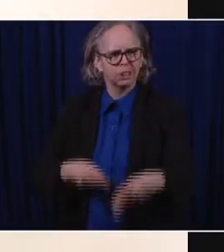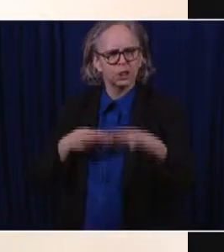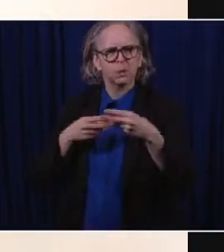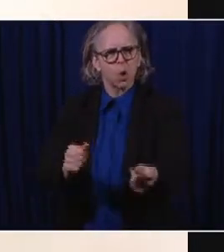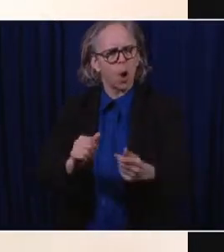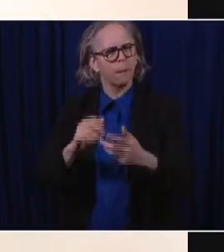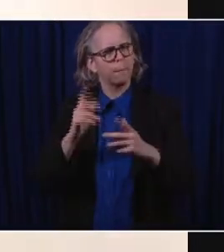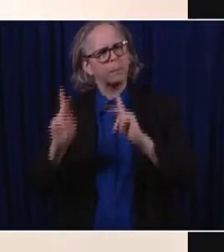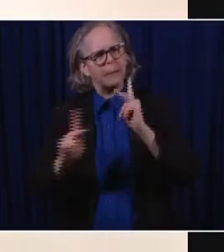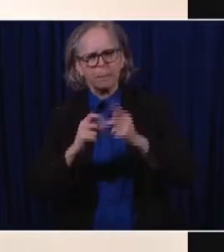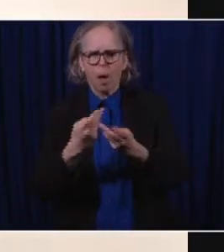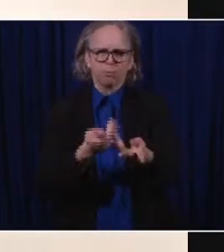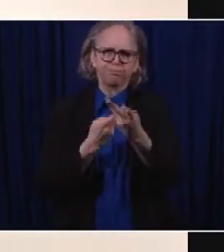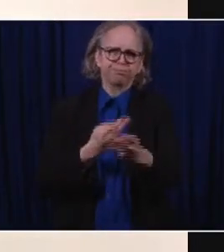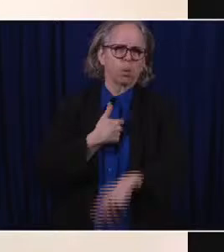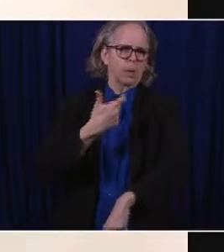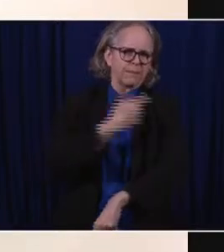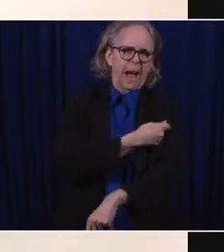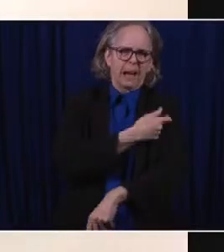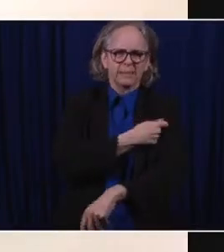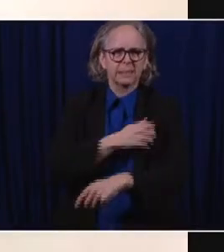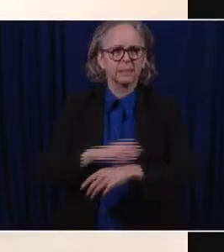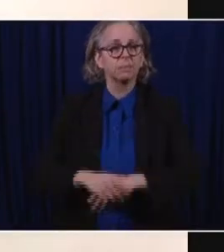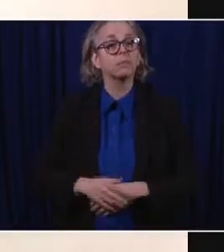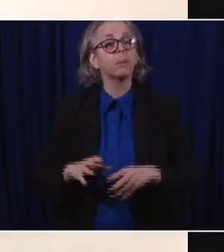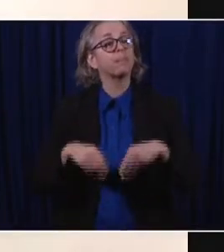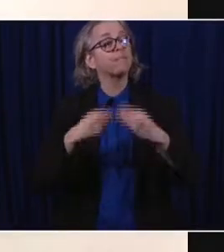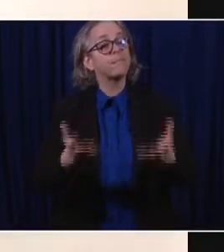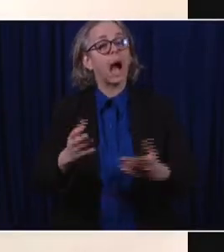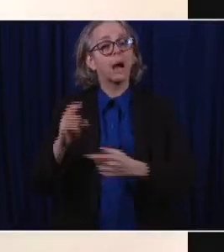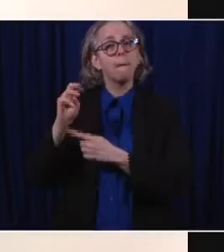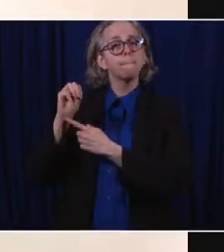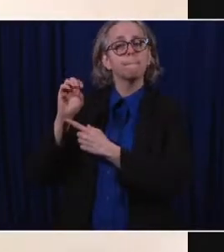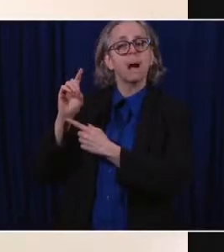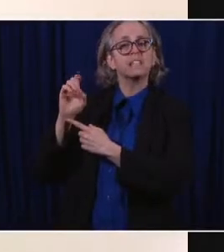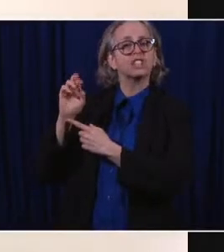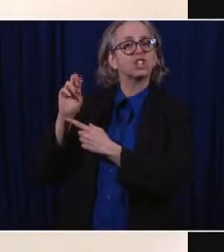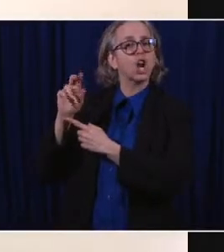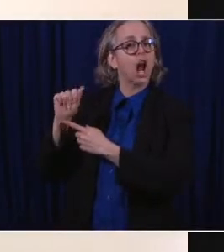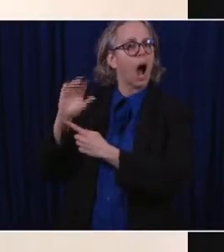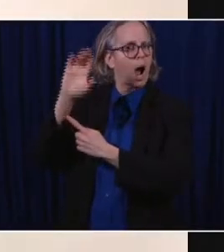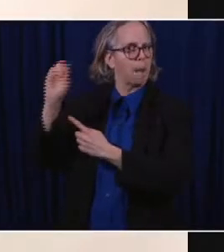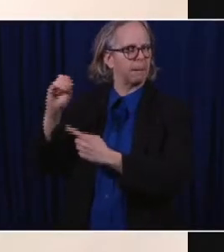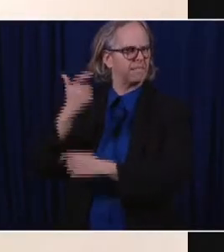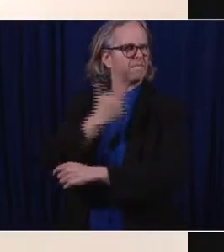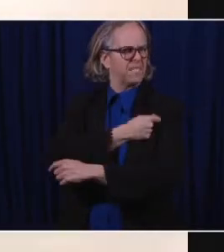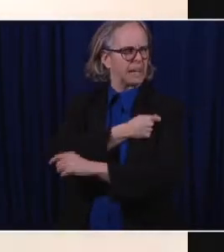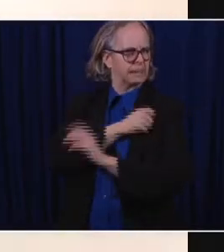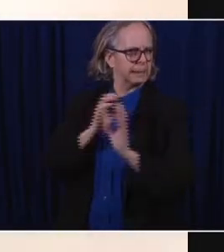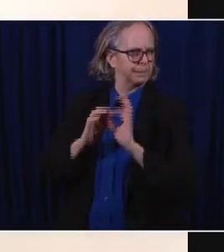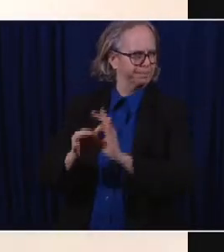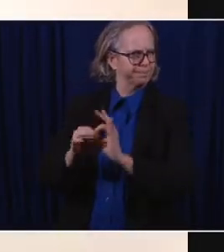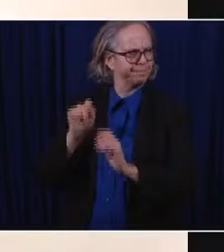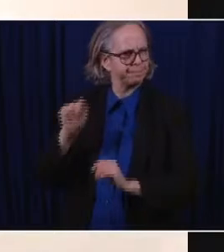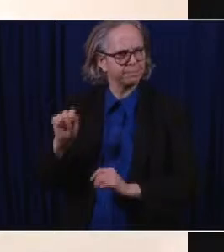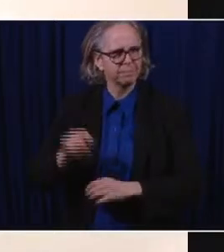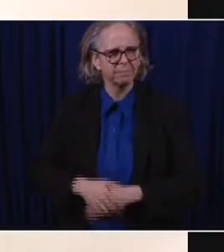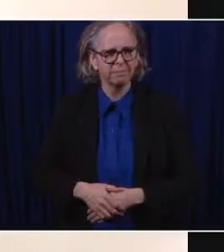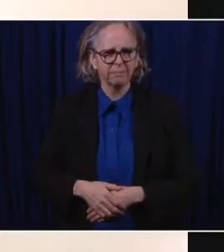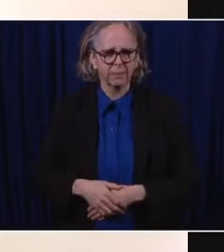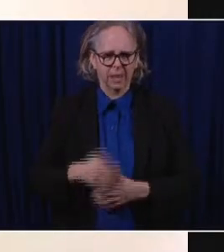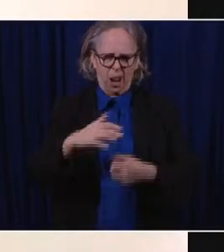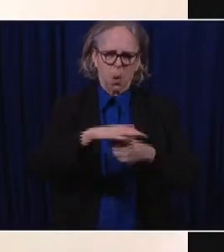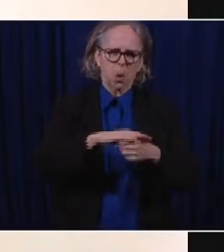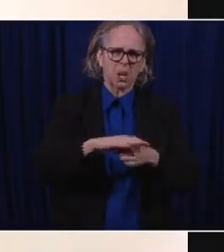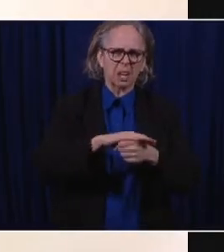Doing the Moderna vaccinations, and we're doing anywhere between 20 and 40 per location a day.